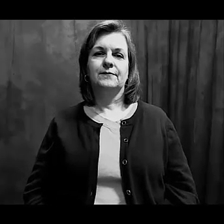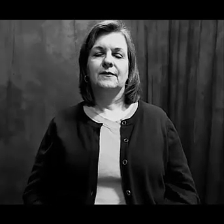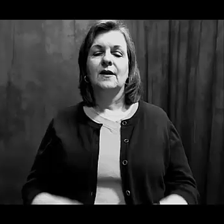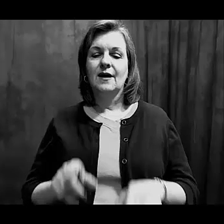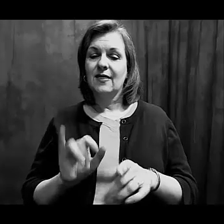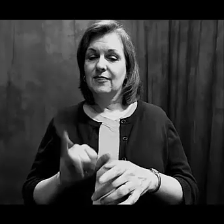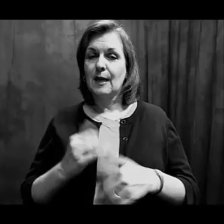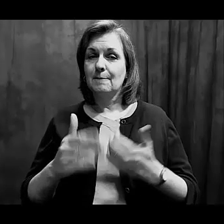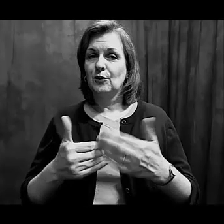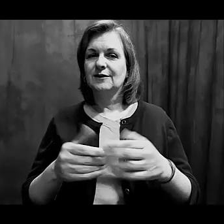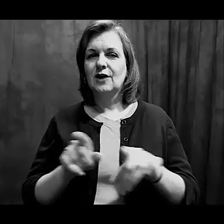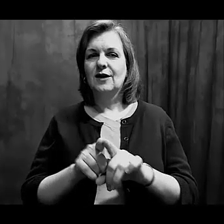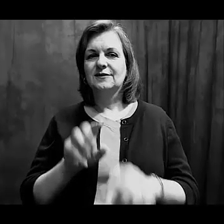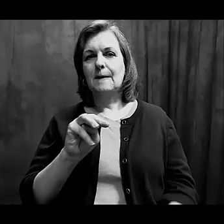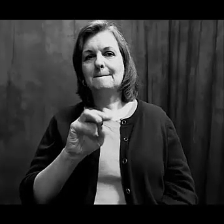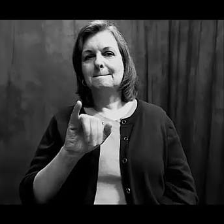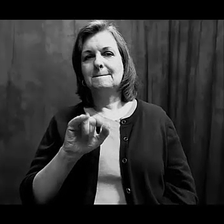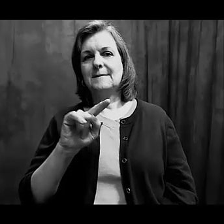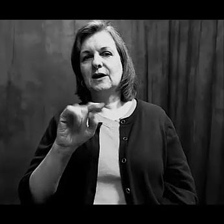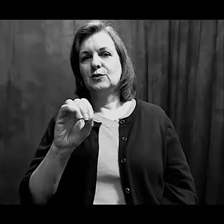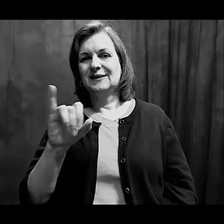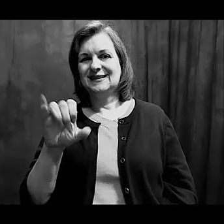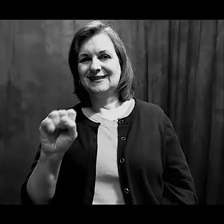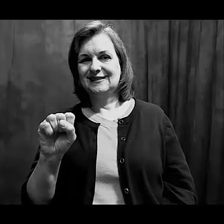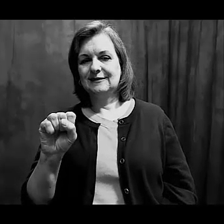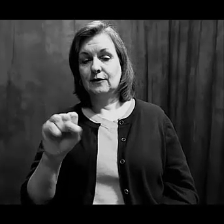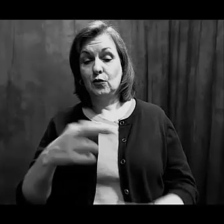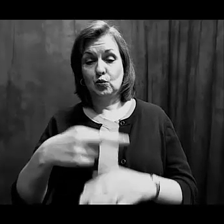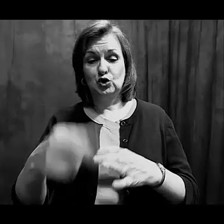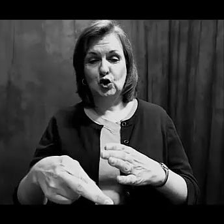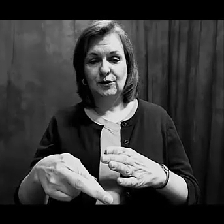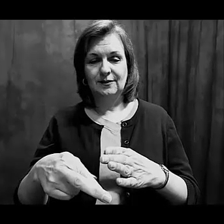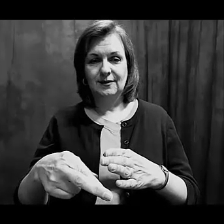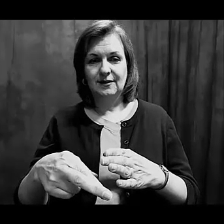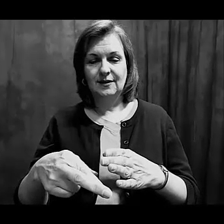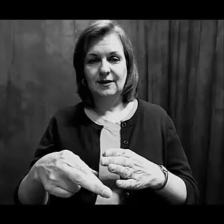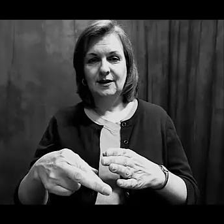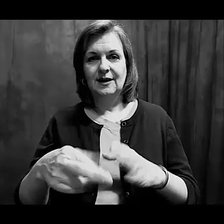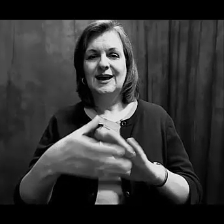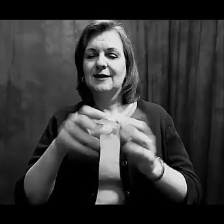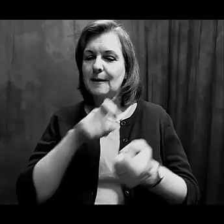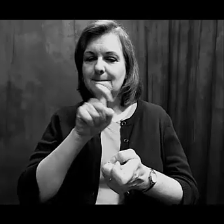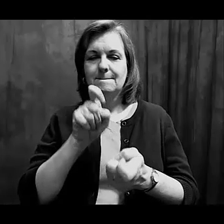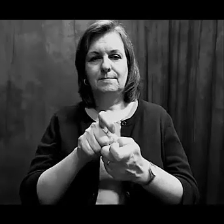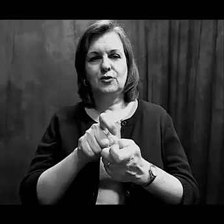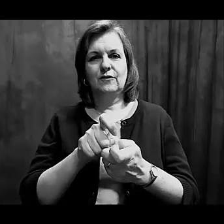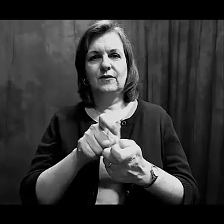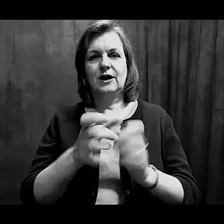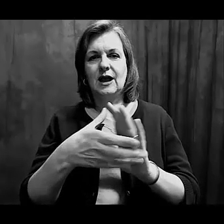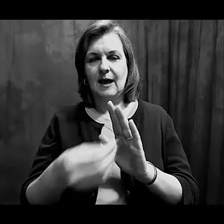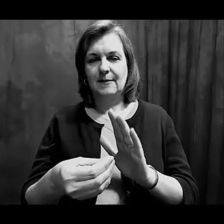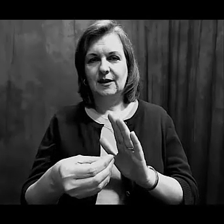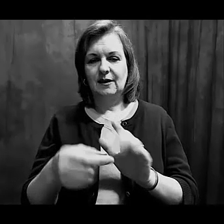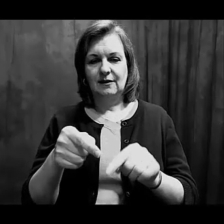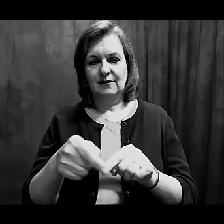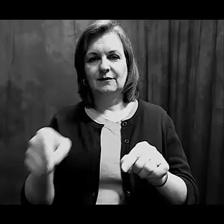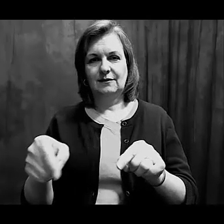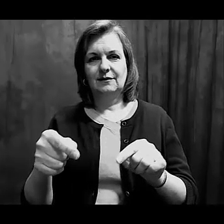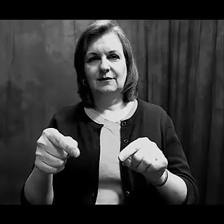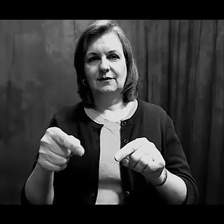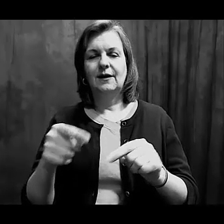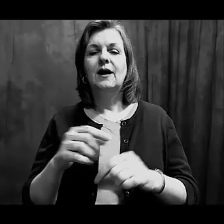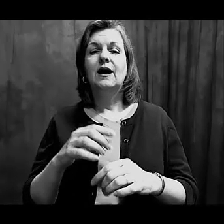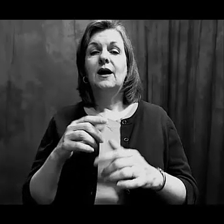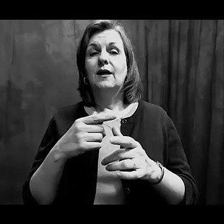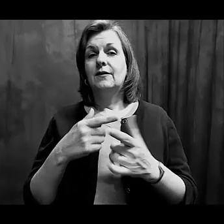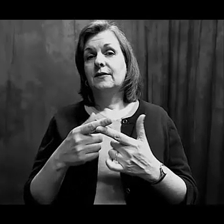Now this is also mitosis. This is perfect copy cellular division. This